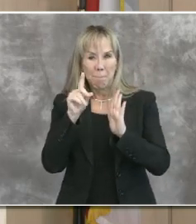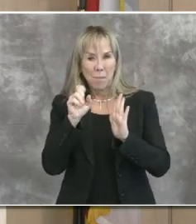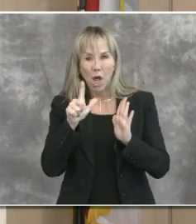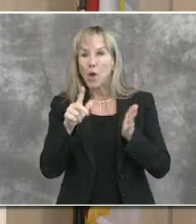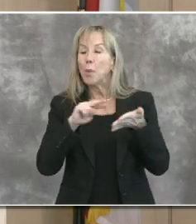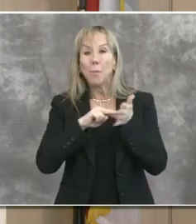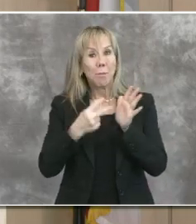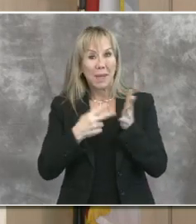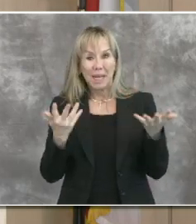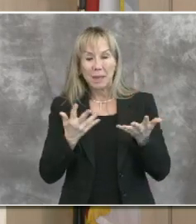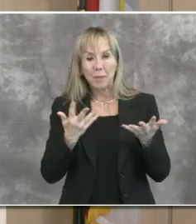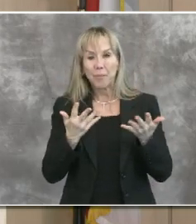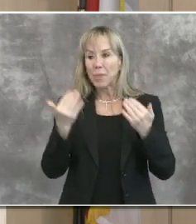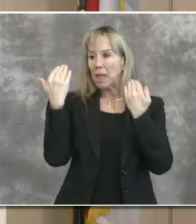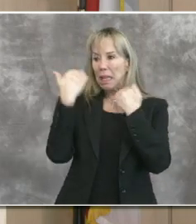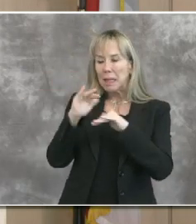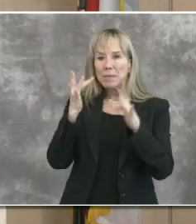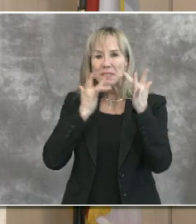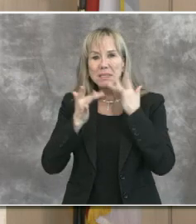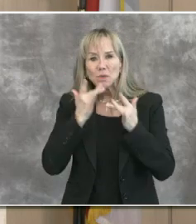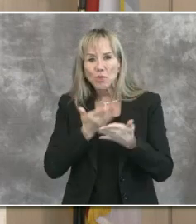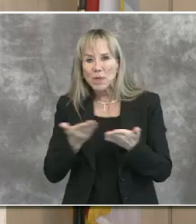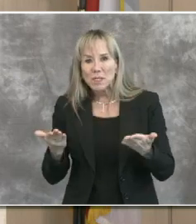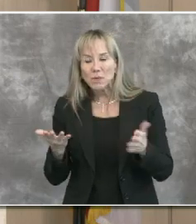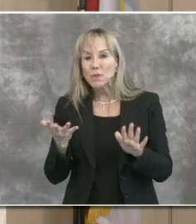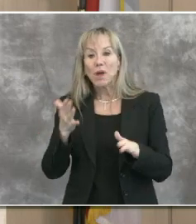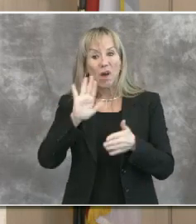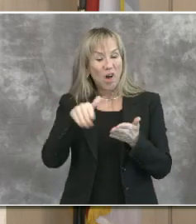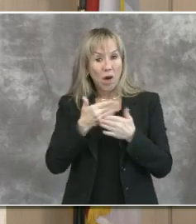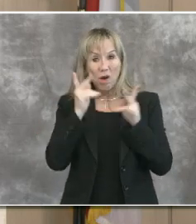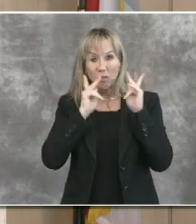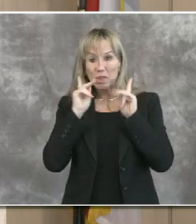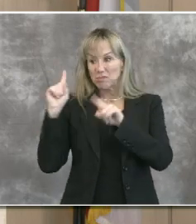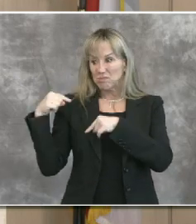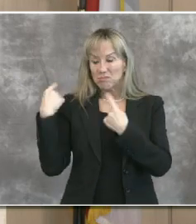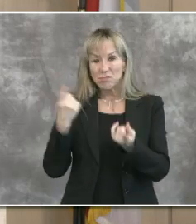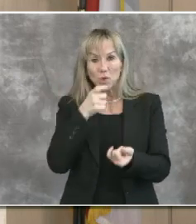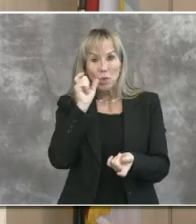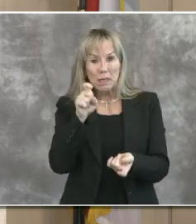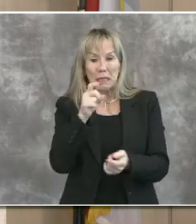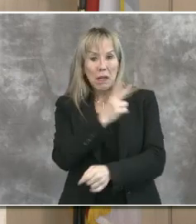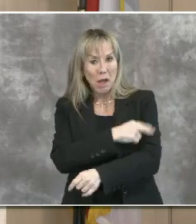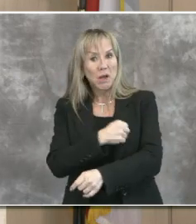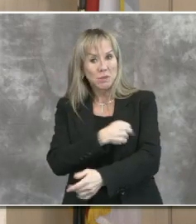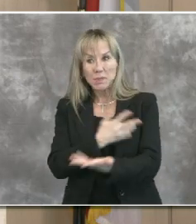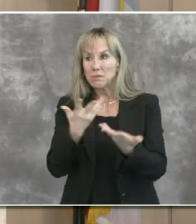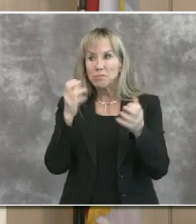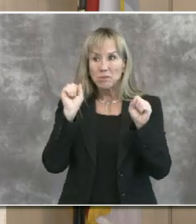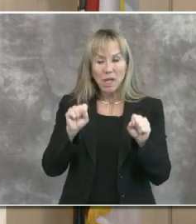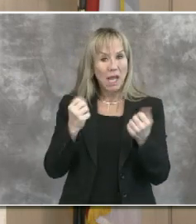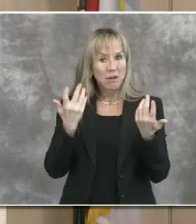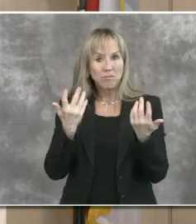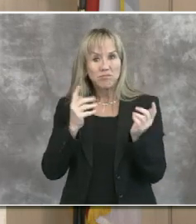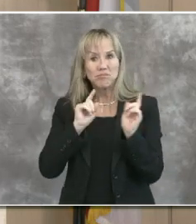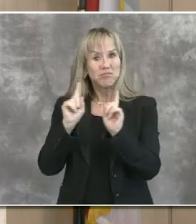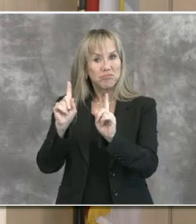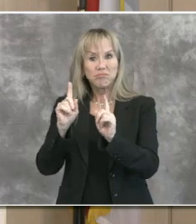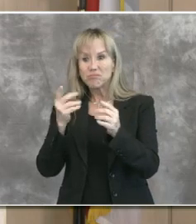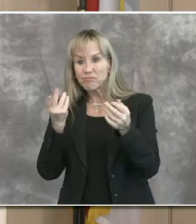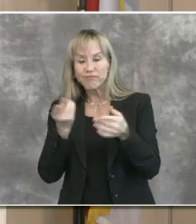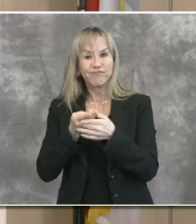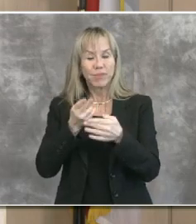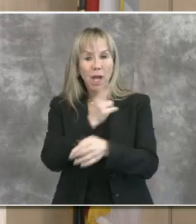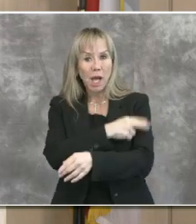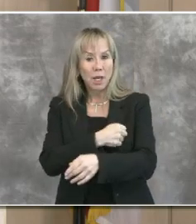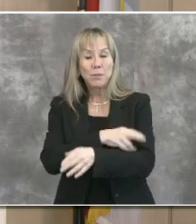people based on limited resources. Everyone that needs to be hospitalized should be able to be hospitalized. And